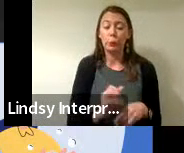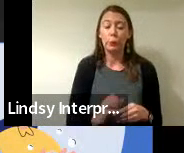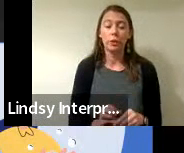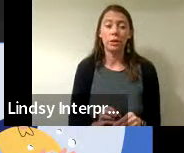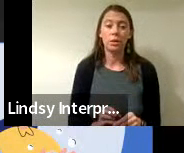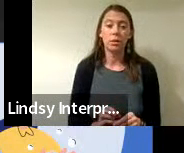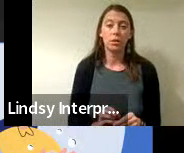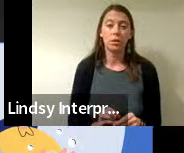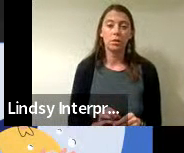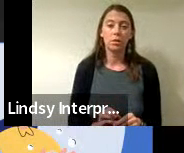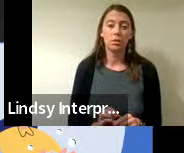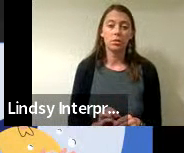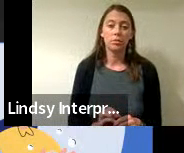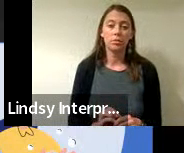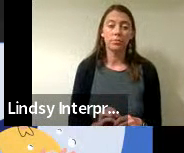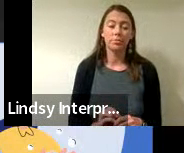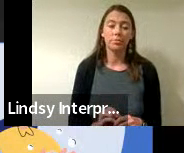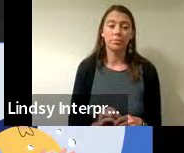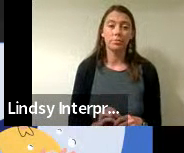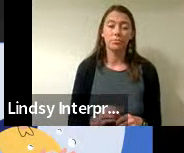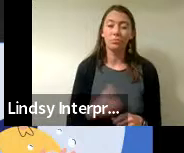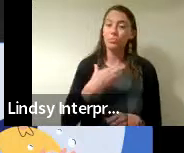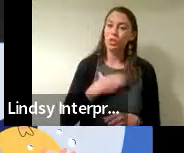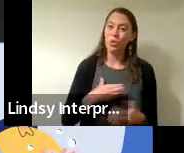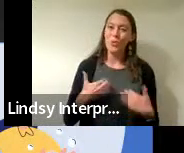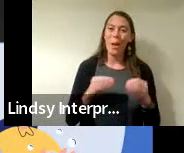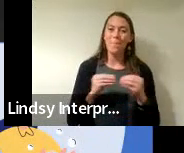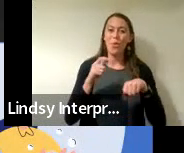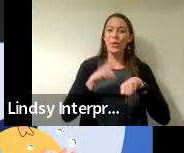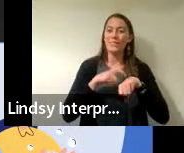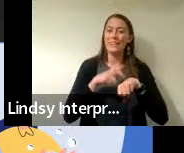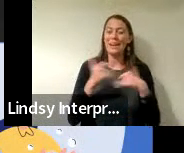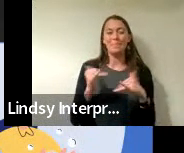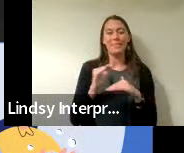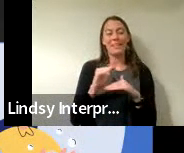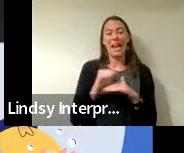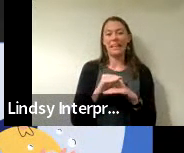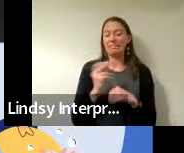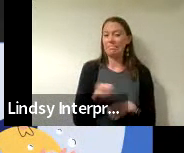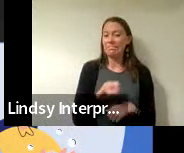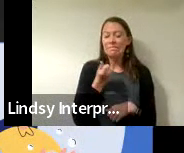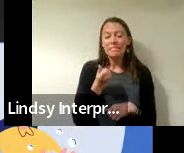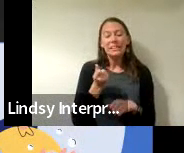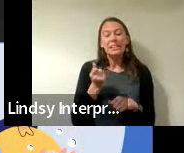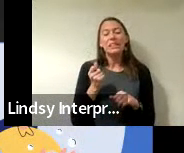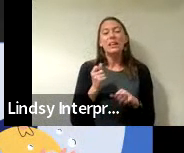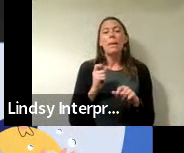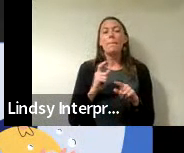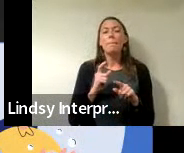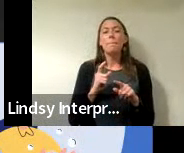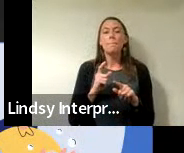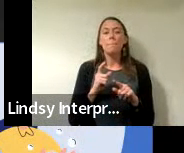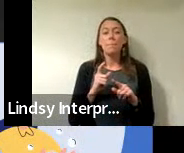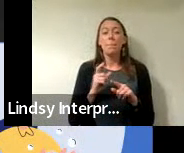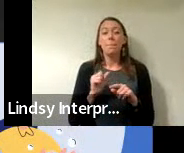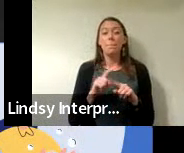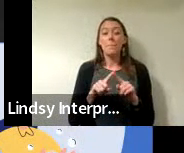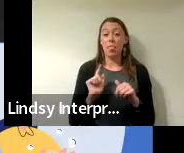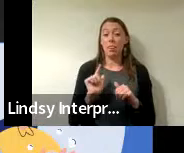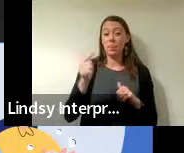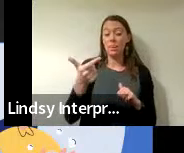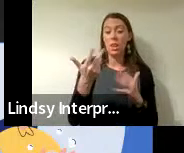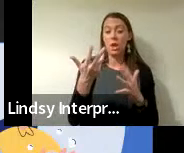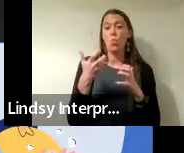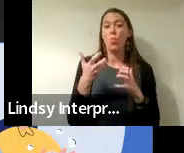if we had a little bit more time, next slide. what I wanted to do is just sort of break these down to look at what are some